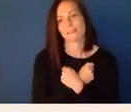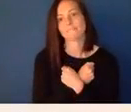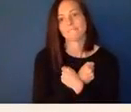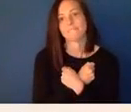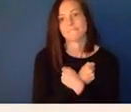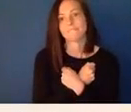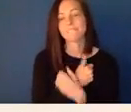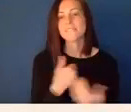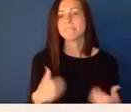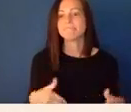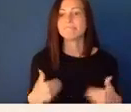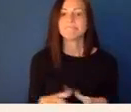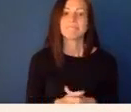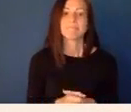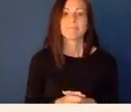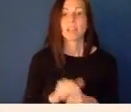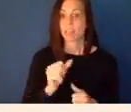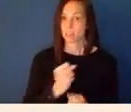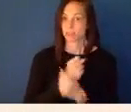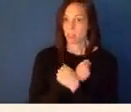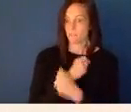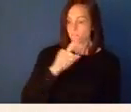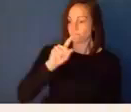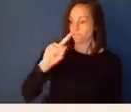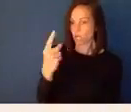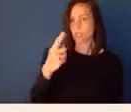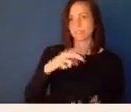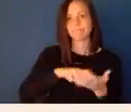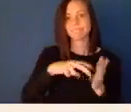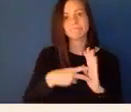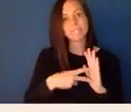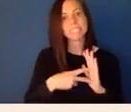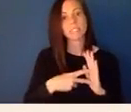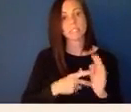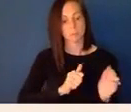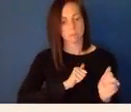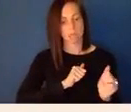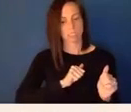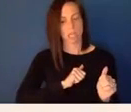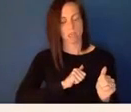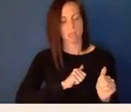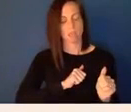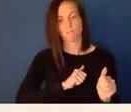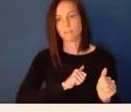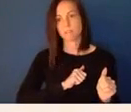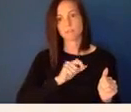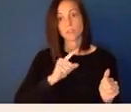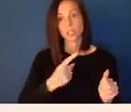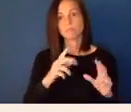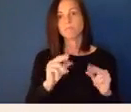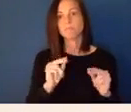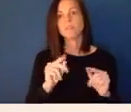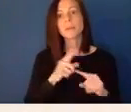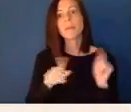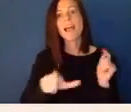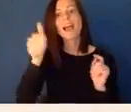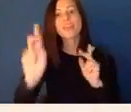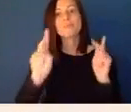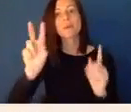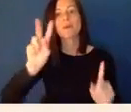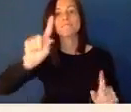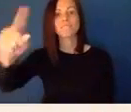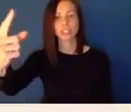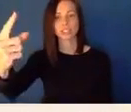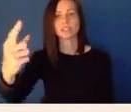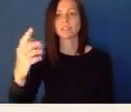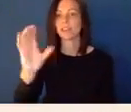leading with love first means that sometimes we don't always lead with ourselves in mind, but we lead with others in mind. We're always out looking for others to